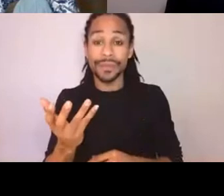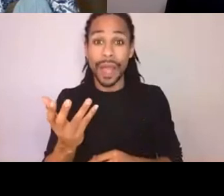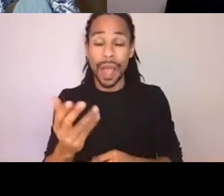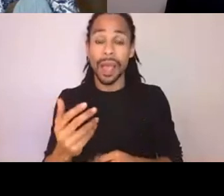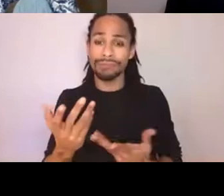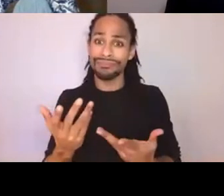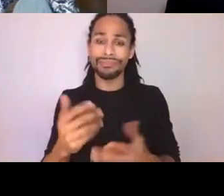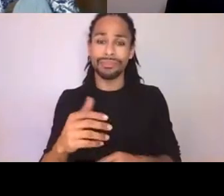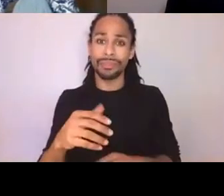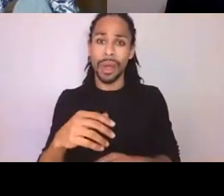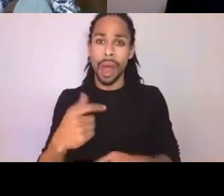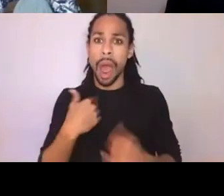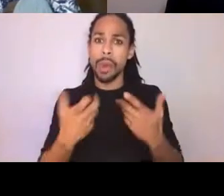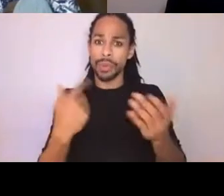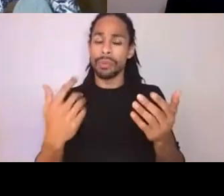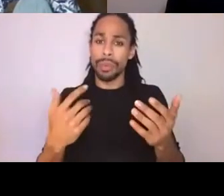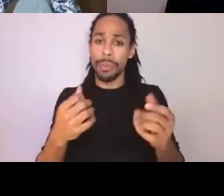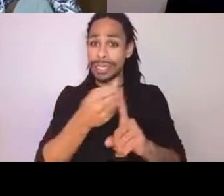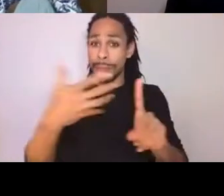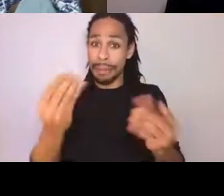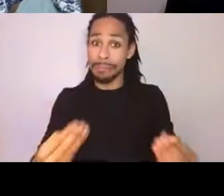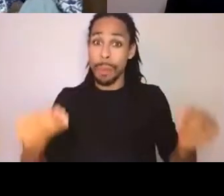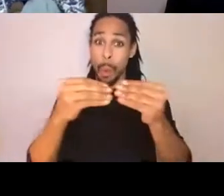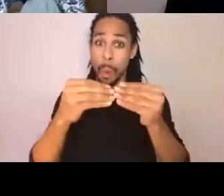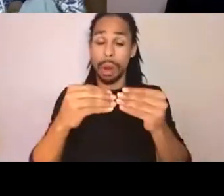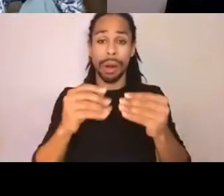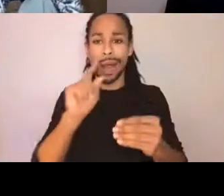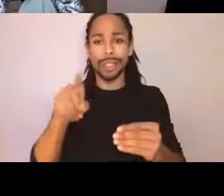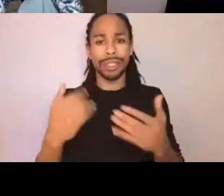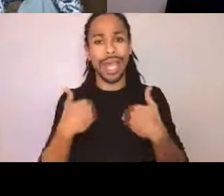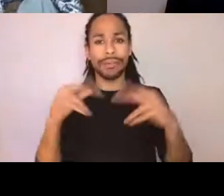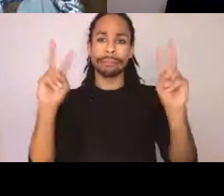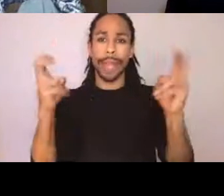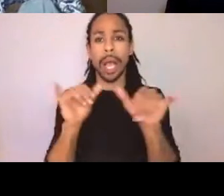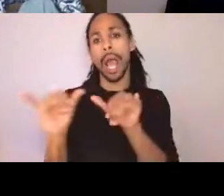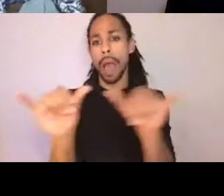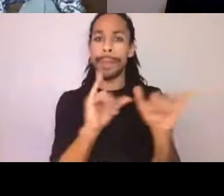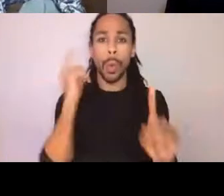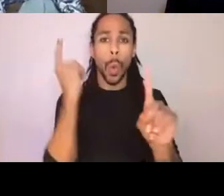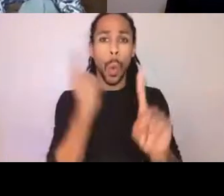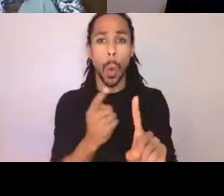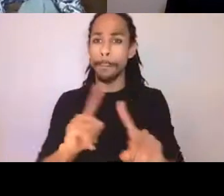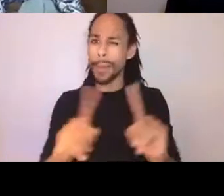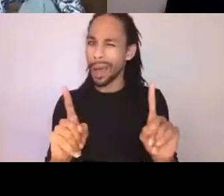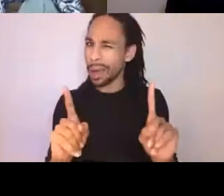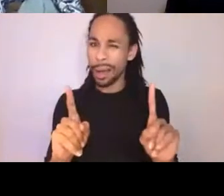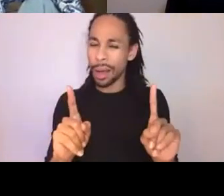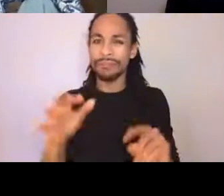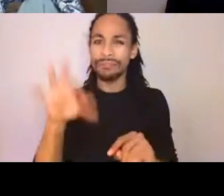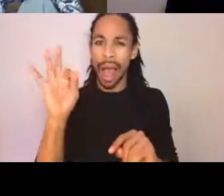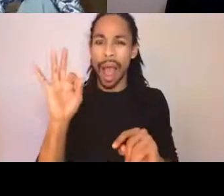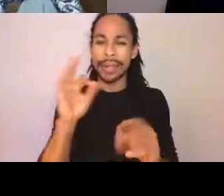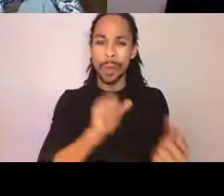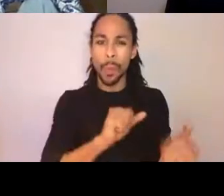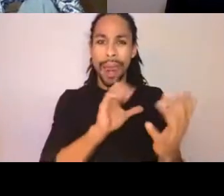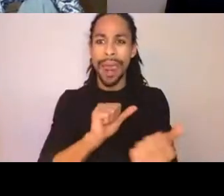this common goal, but just feeling, you know, just finding ways in which we